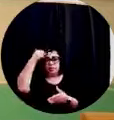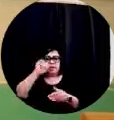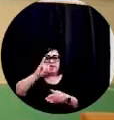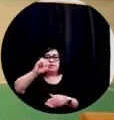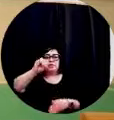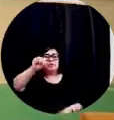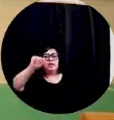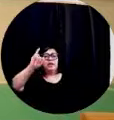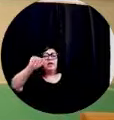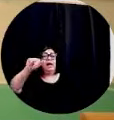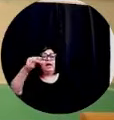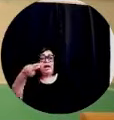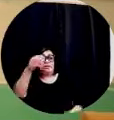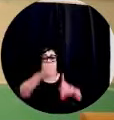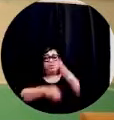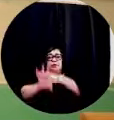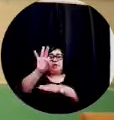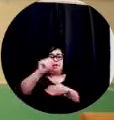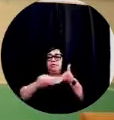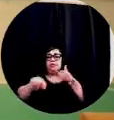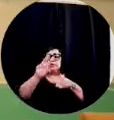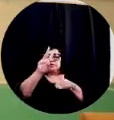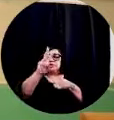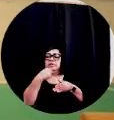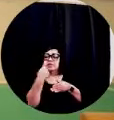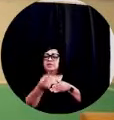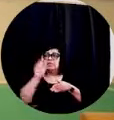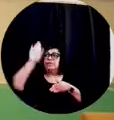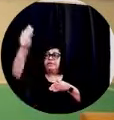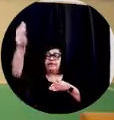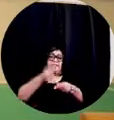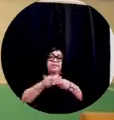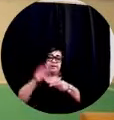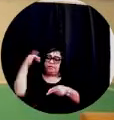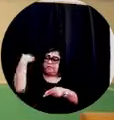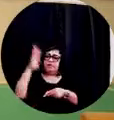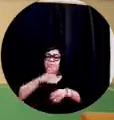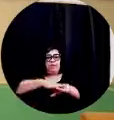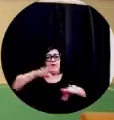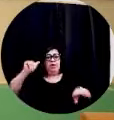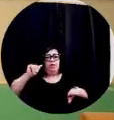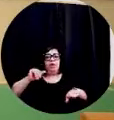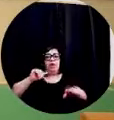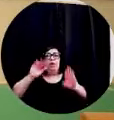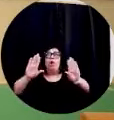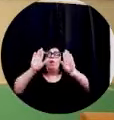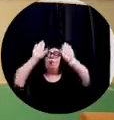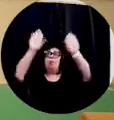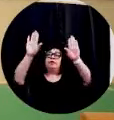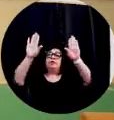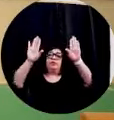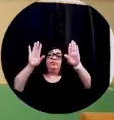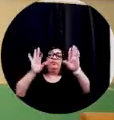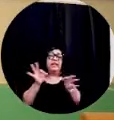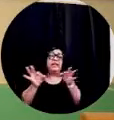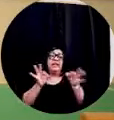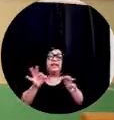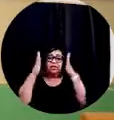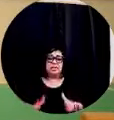says, his name shall be called Wonderful Counselor, the Mighty God,